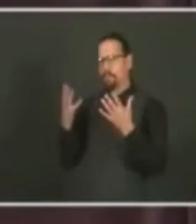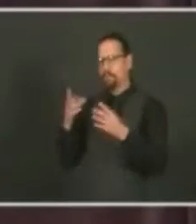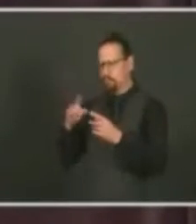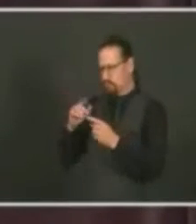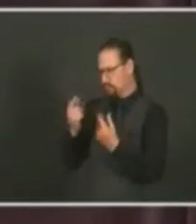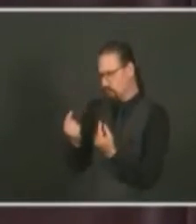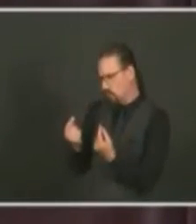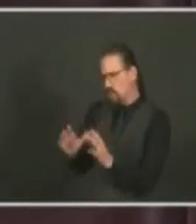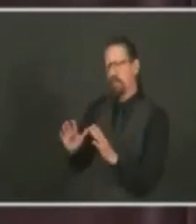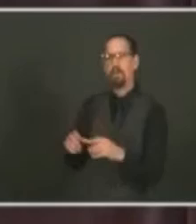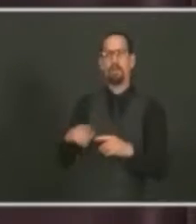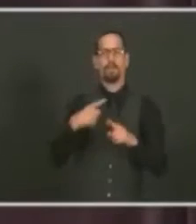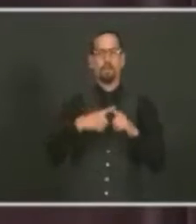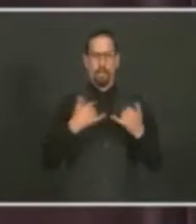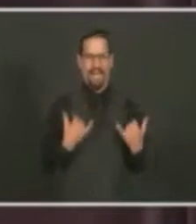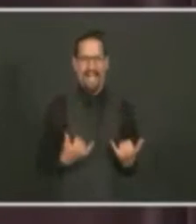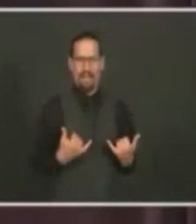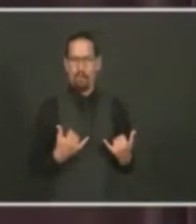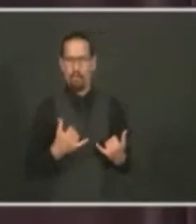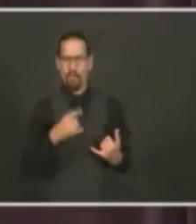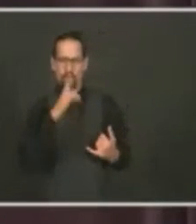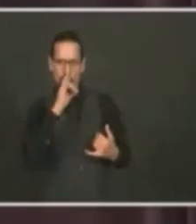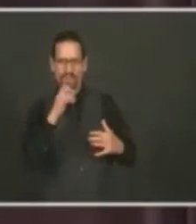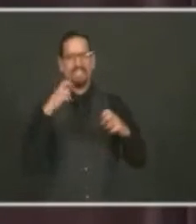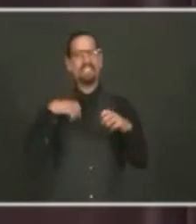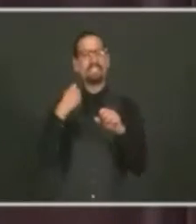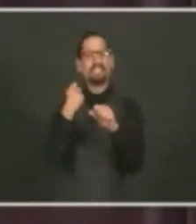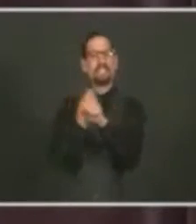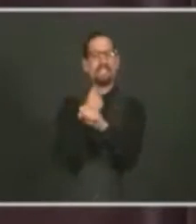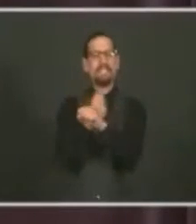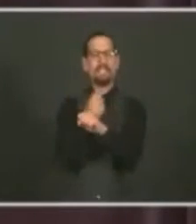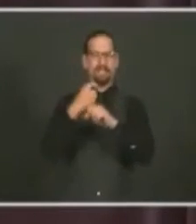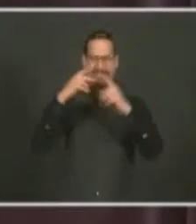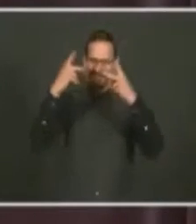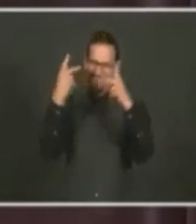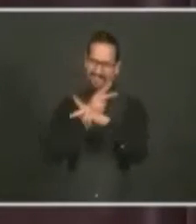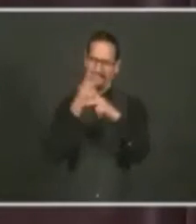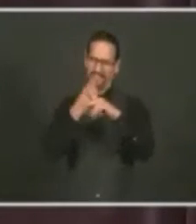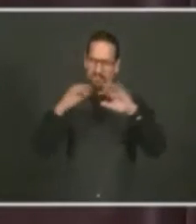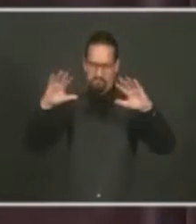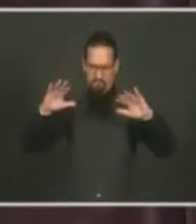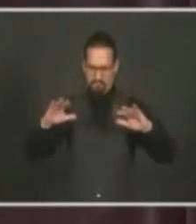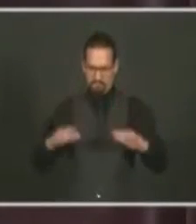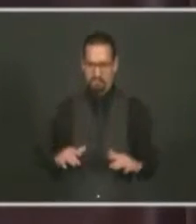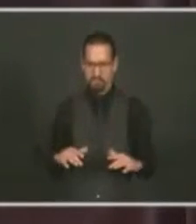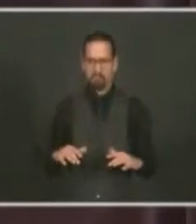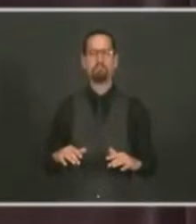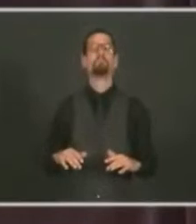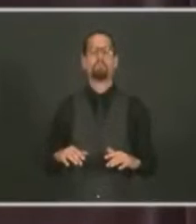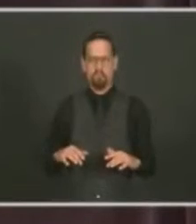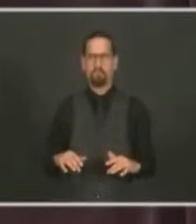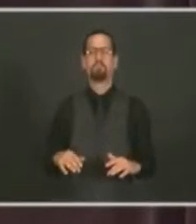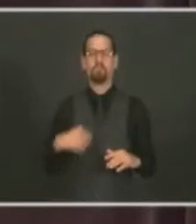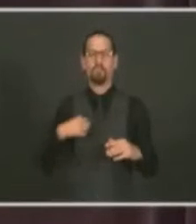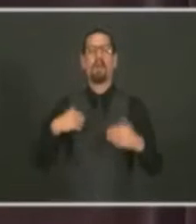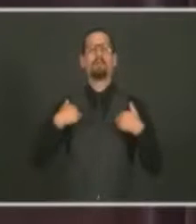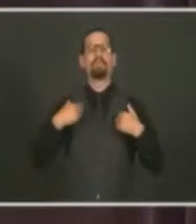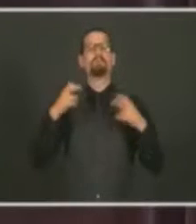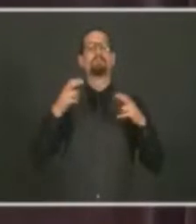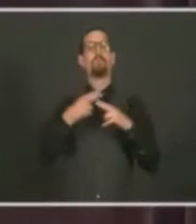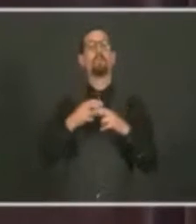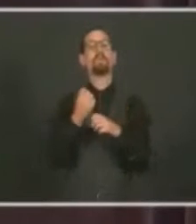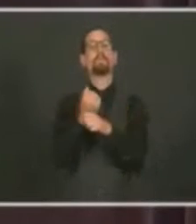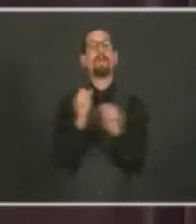COVID-19. We determined that we have the capacity to safely care for patients at the volumes we